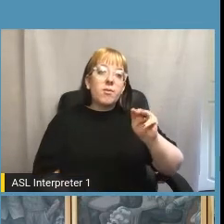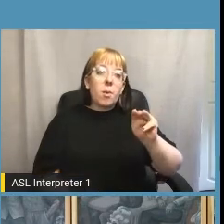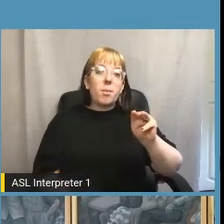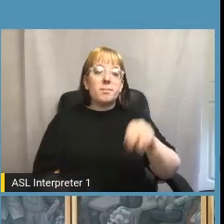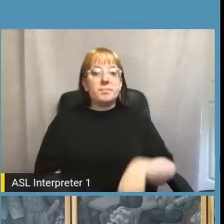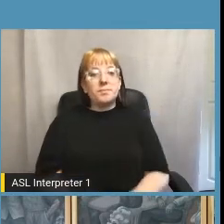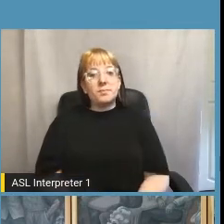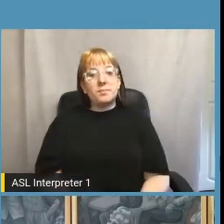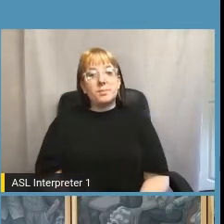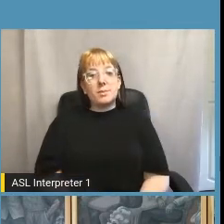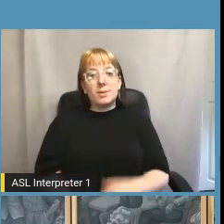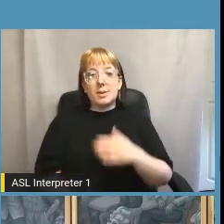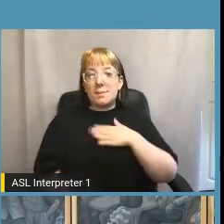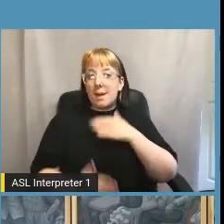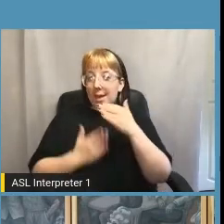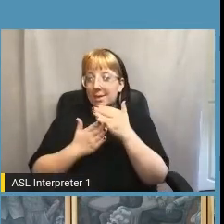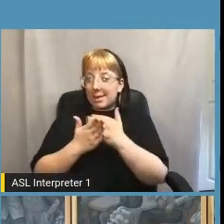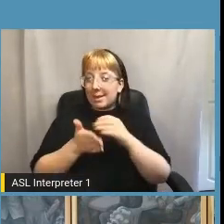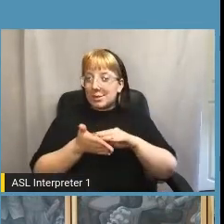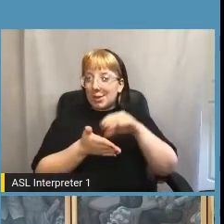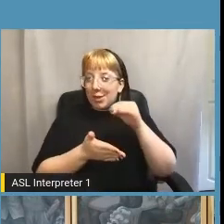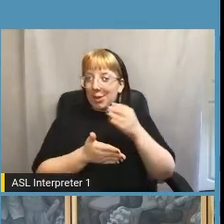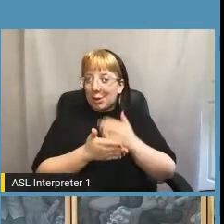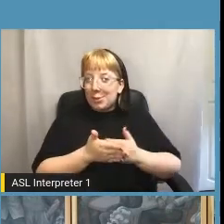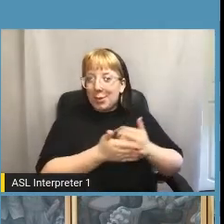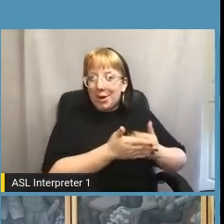This is sort of my lessons learned section.